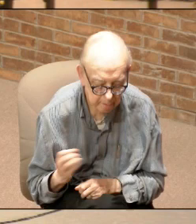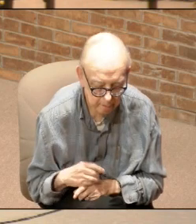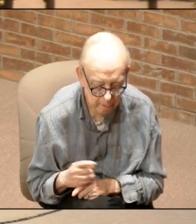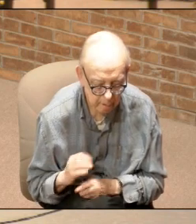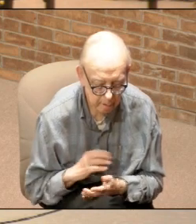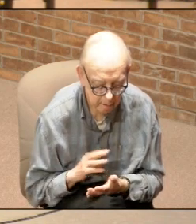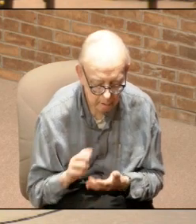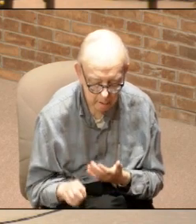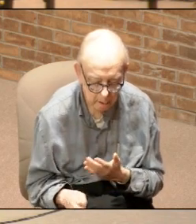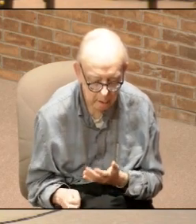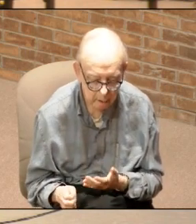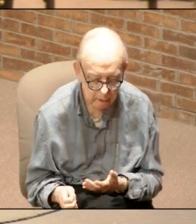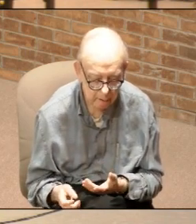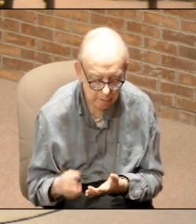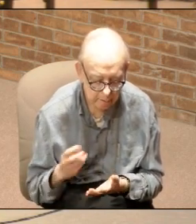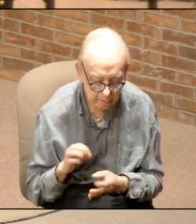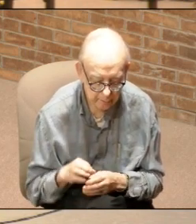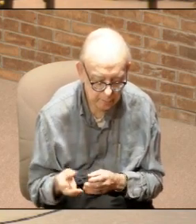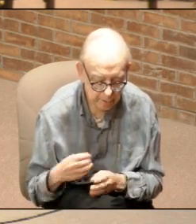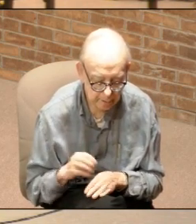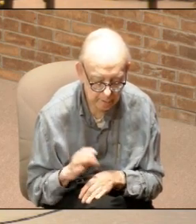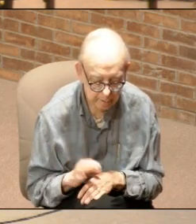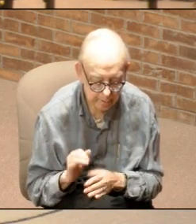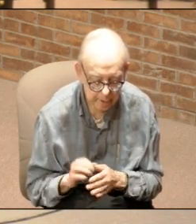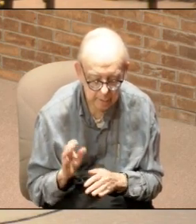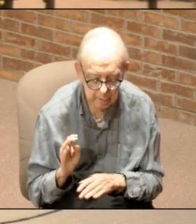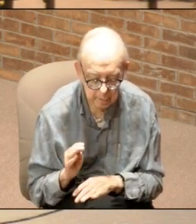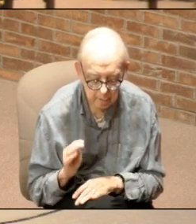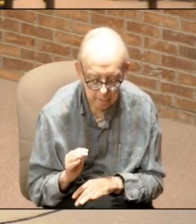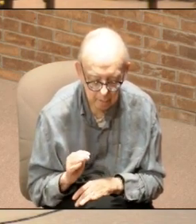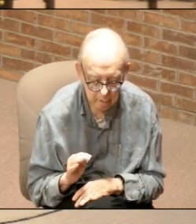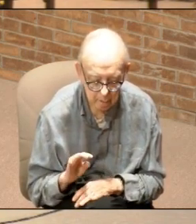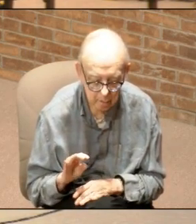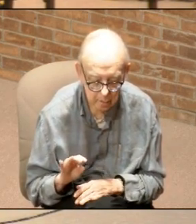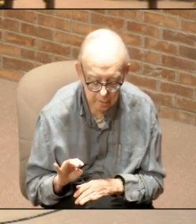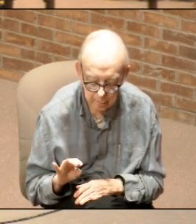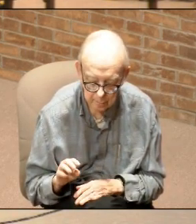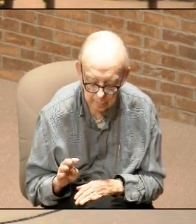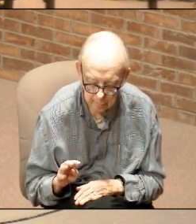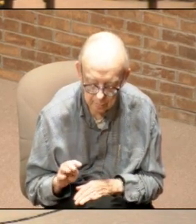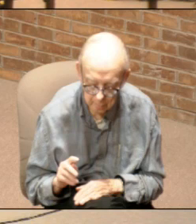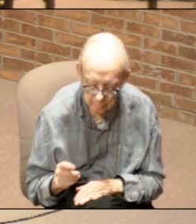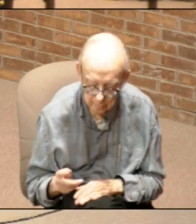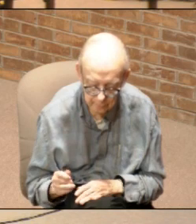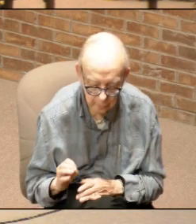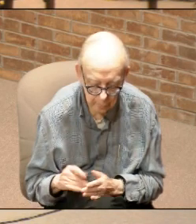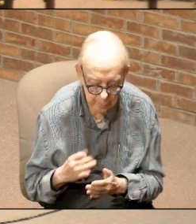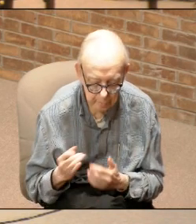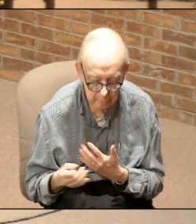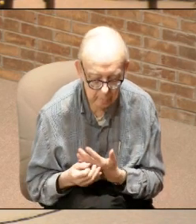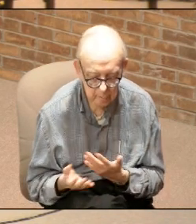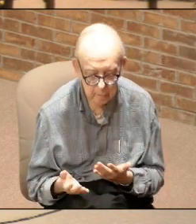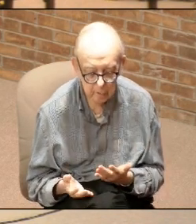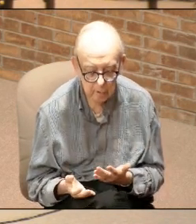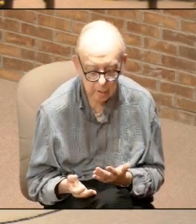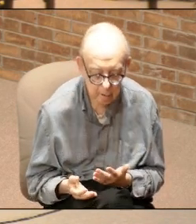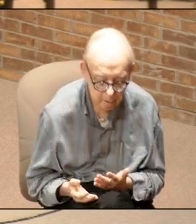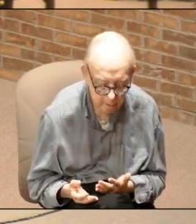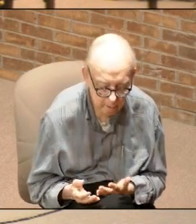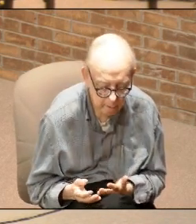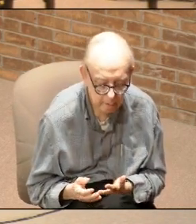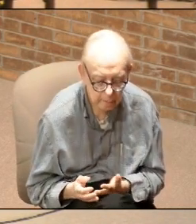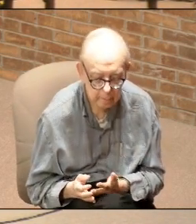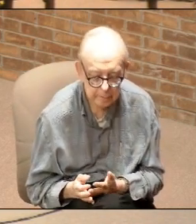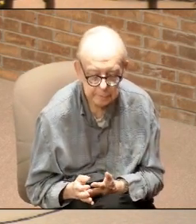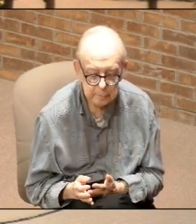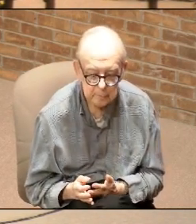weekend uh they voted me in so that monday on the 4th of july weekend it may have been the 5th or the 6th i don't know when